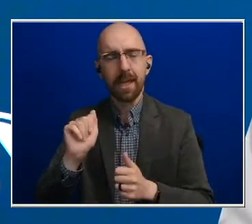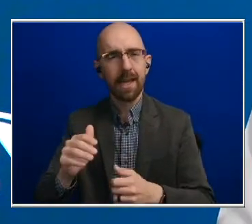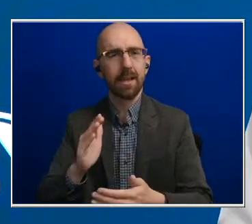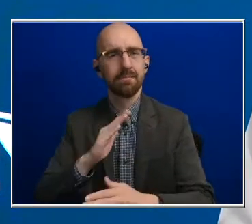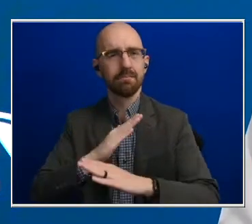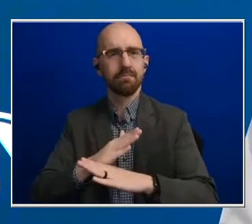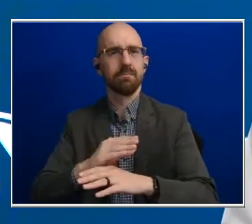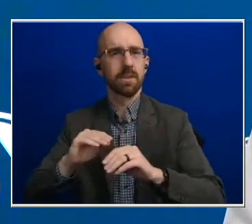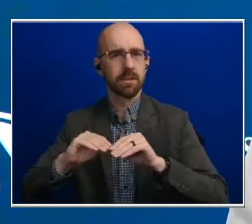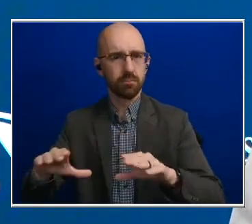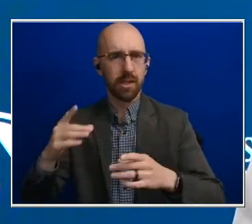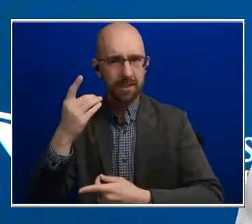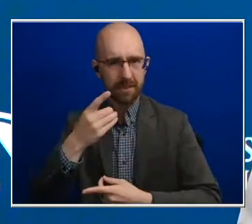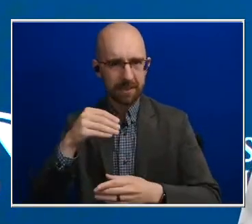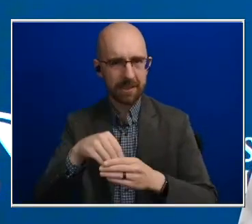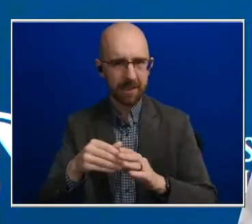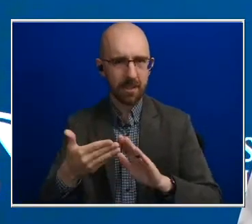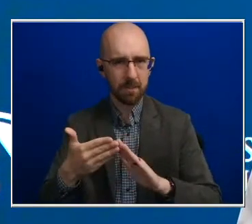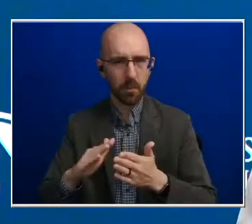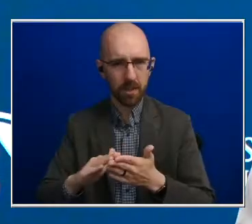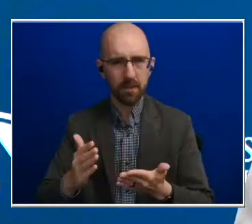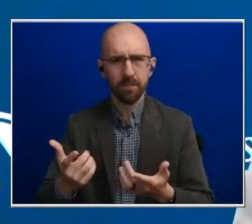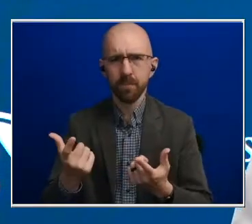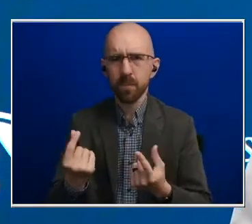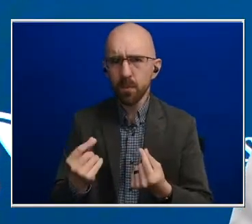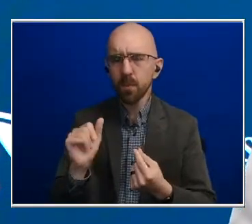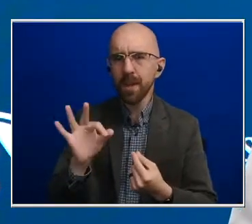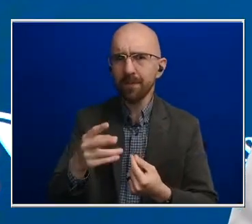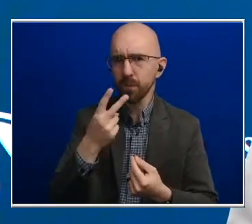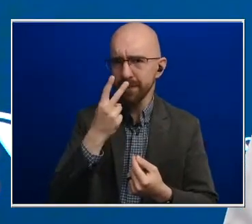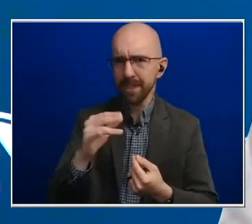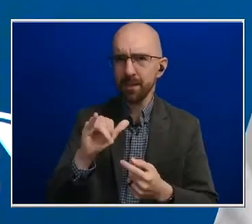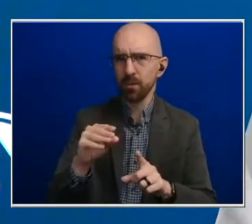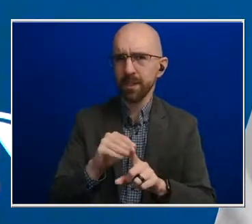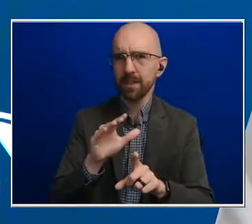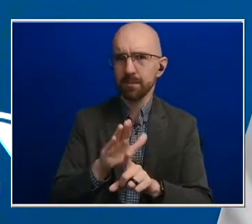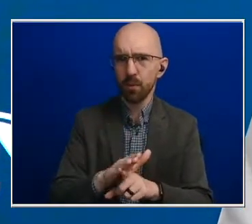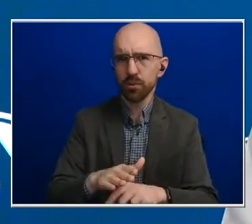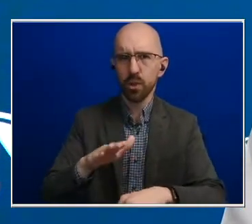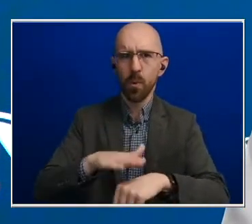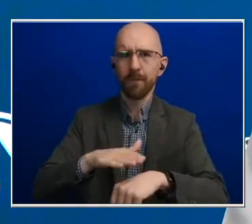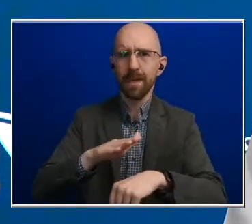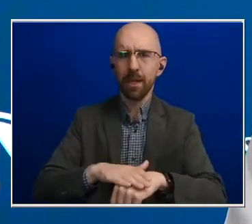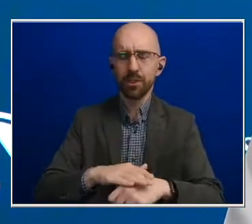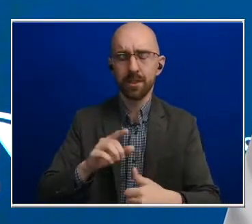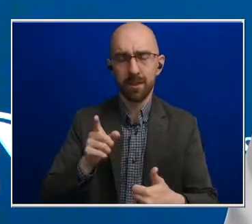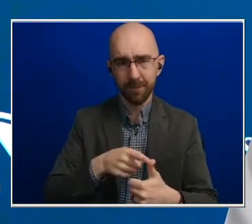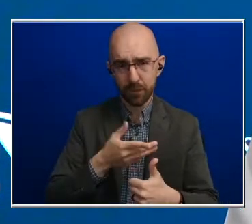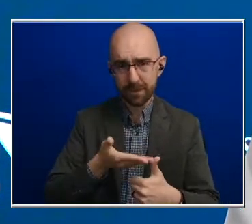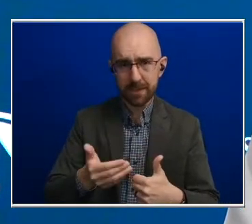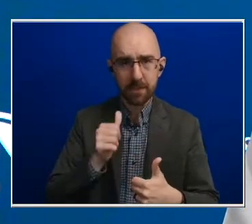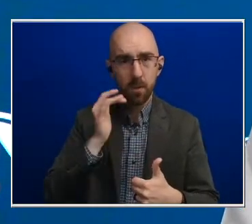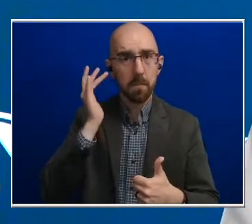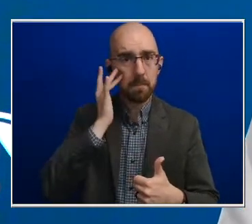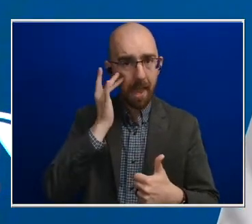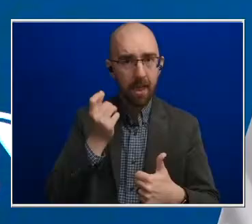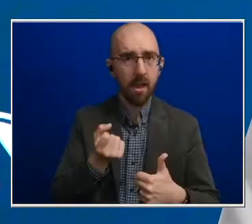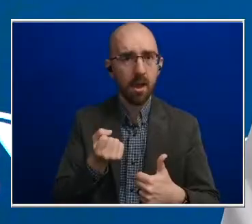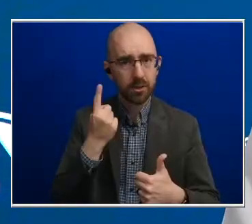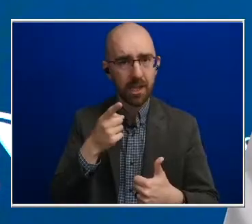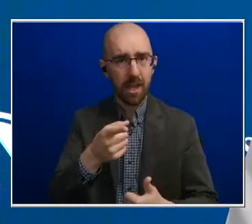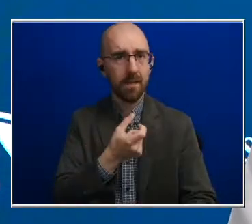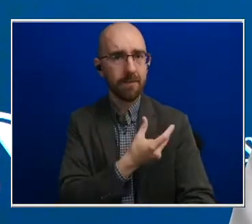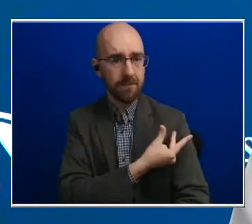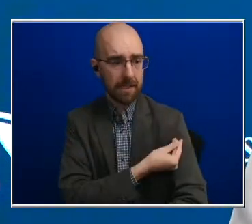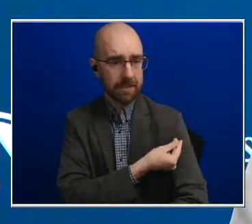community. So what do you do if you see those exposure notifications? Number one, don't panic. Understand your vaccine status. If you